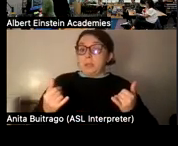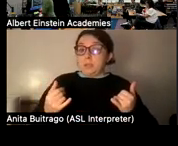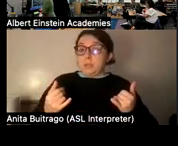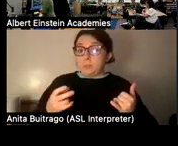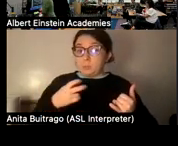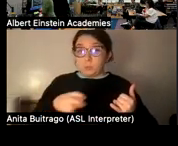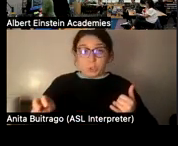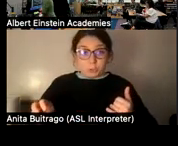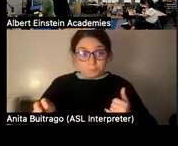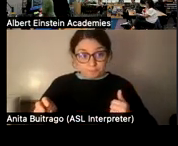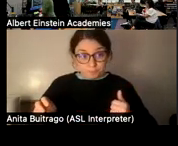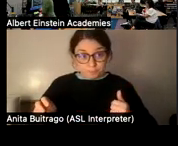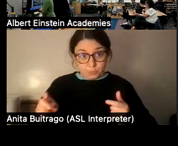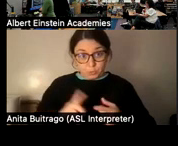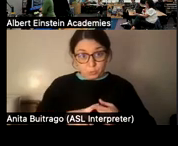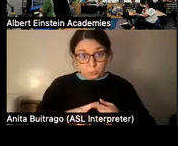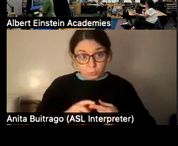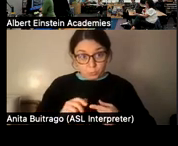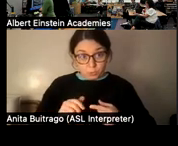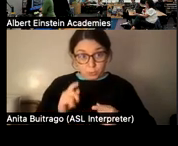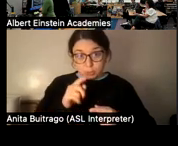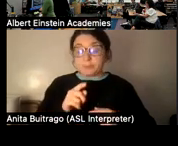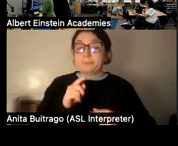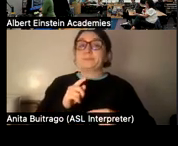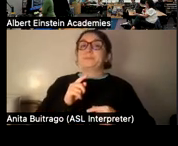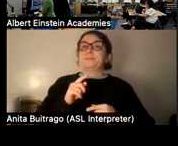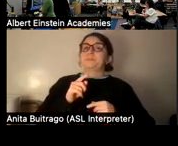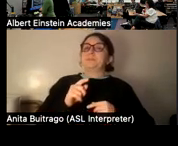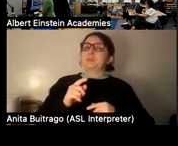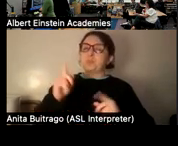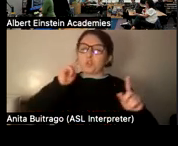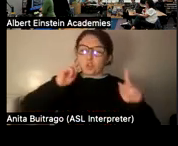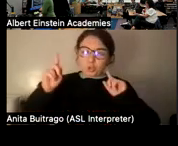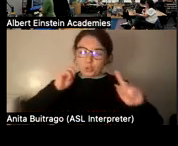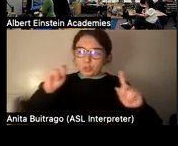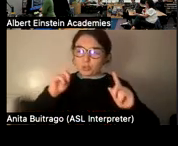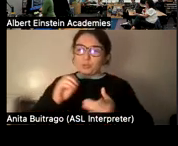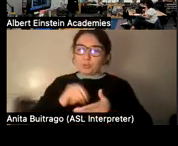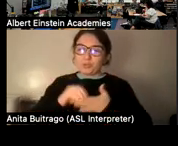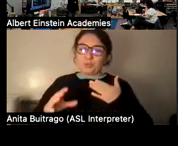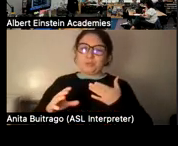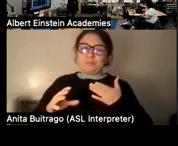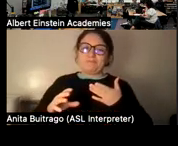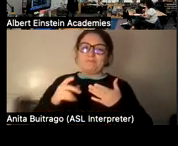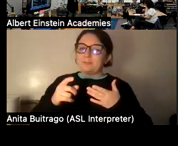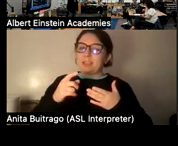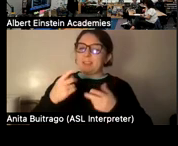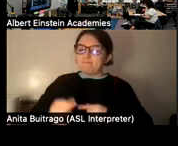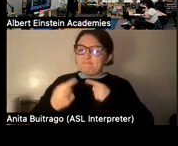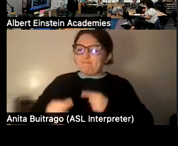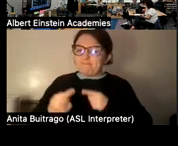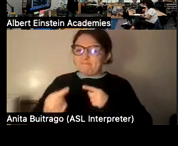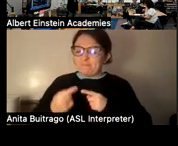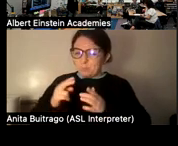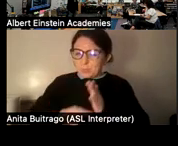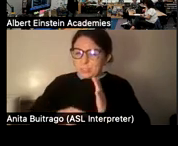we know that when students are showing us that they're having a hard time learning to read, early intervention is really